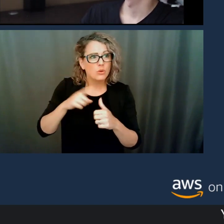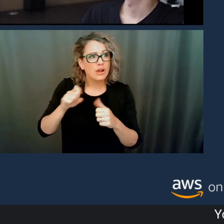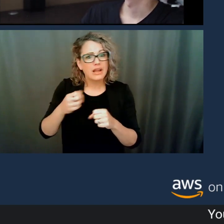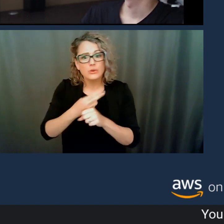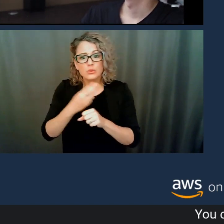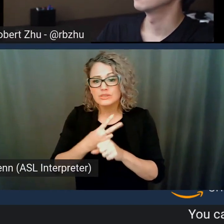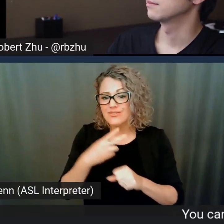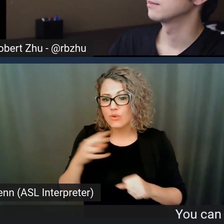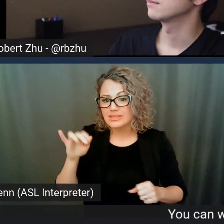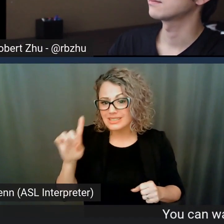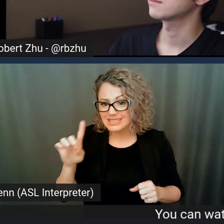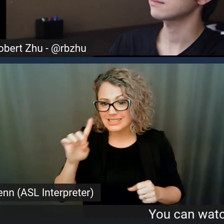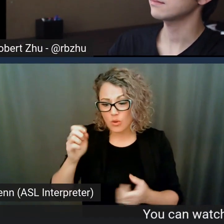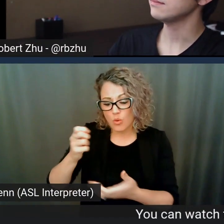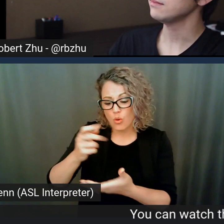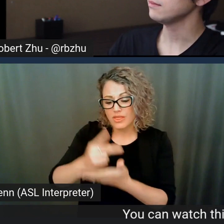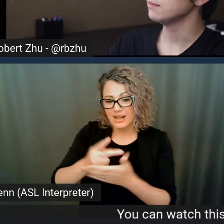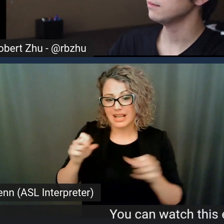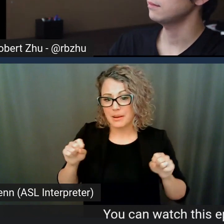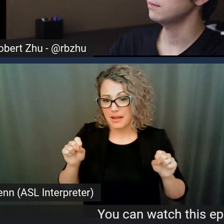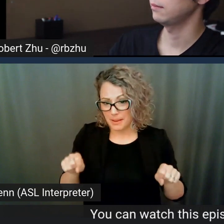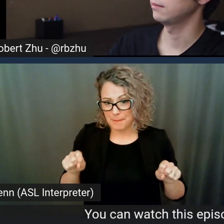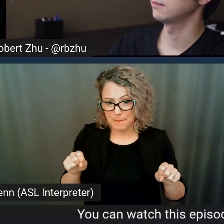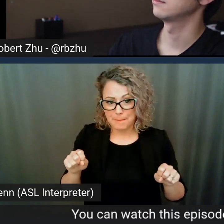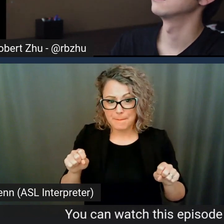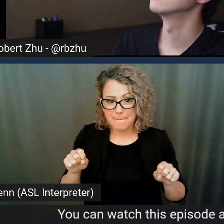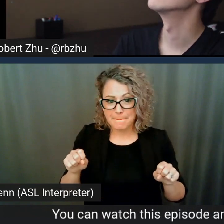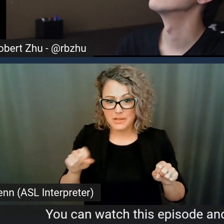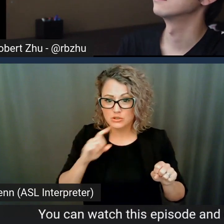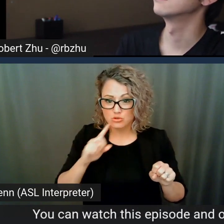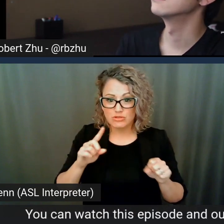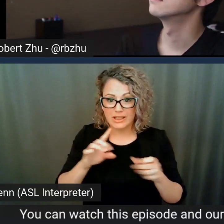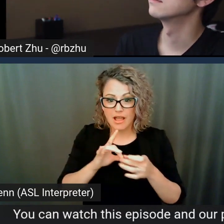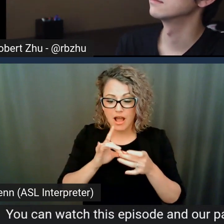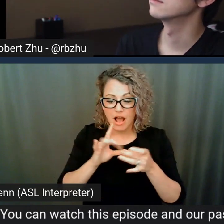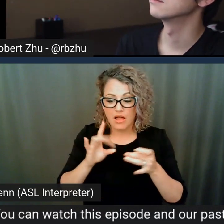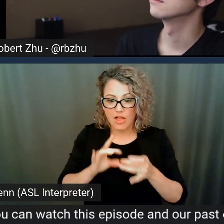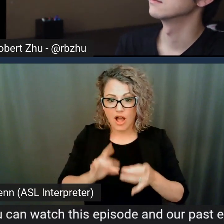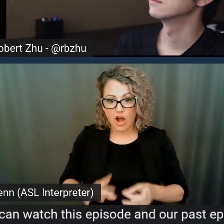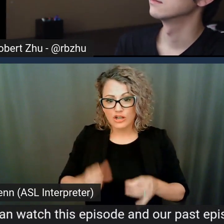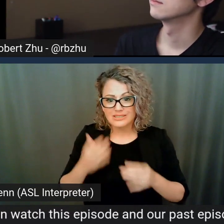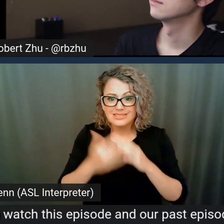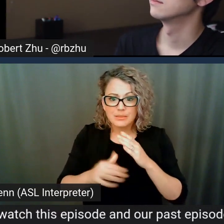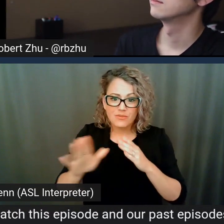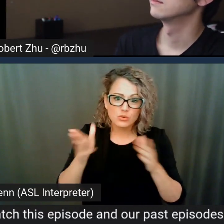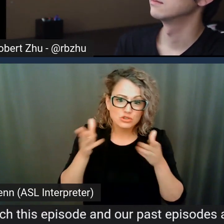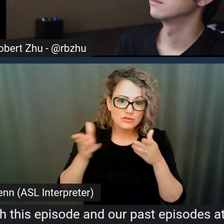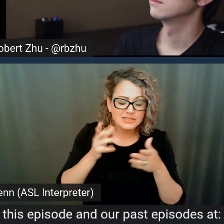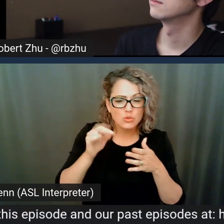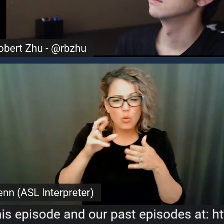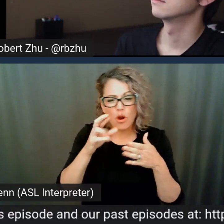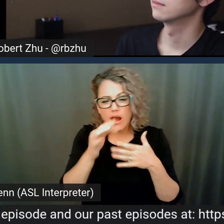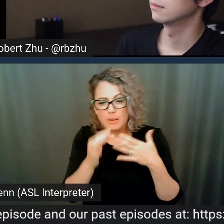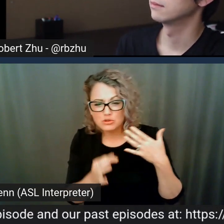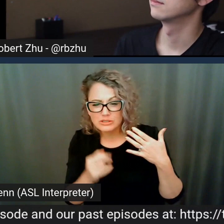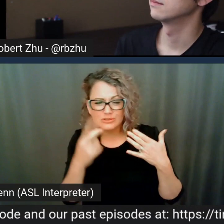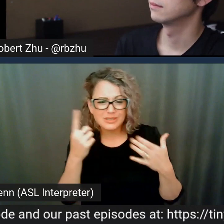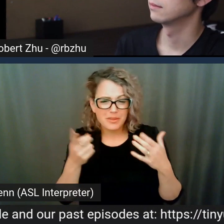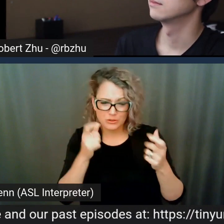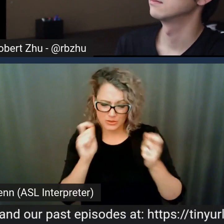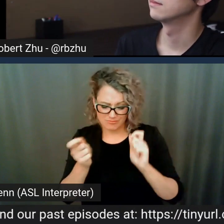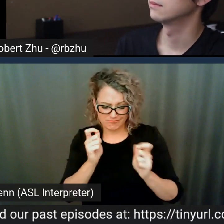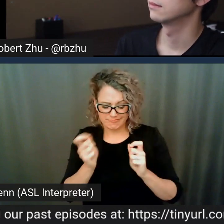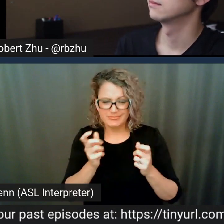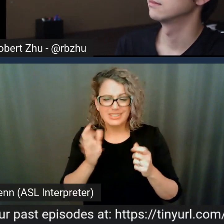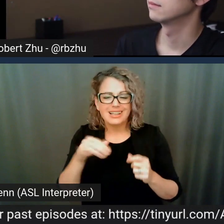Voice ID's authentication capability to unlock some self-service options in the IVR. Say you just wanted to change